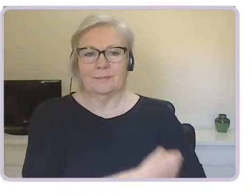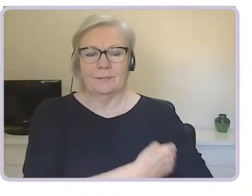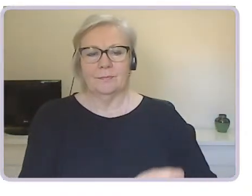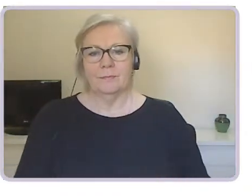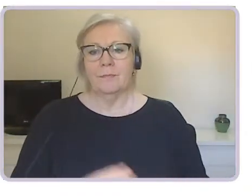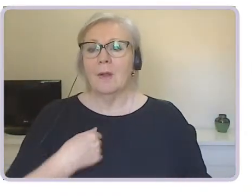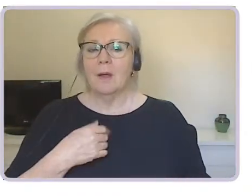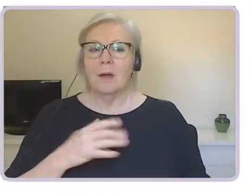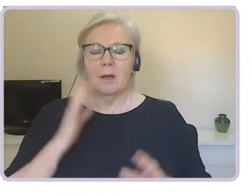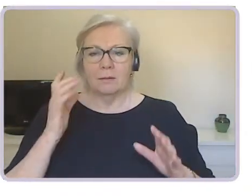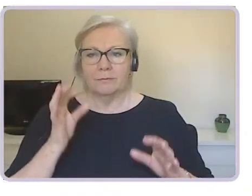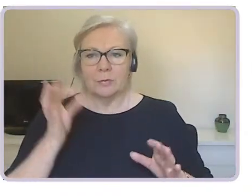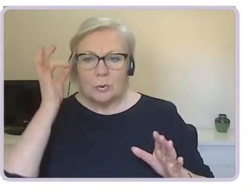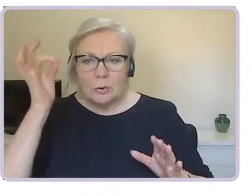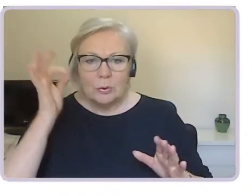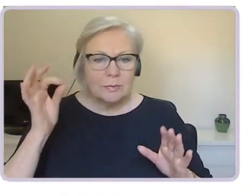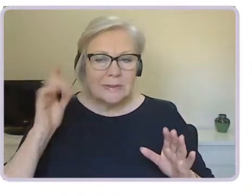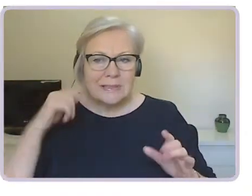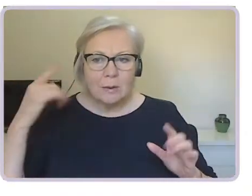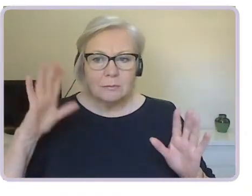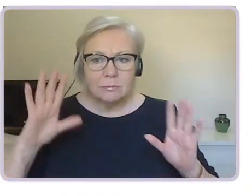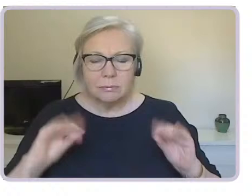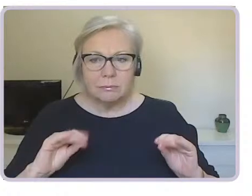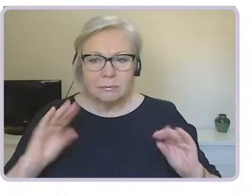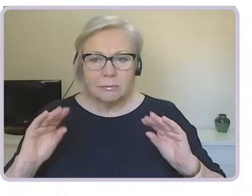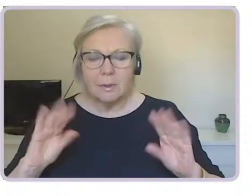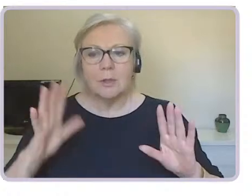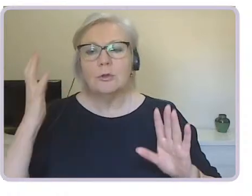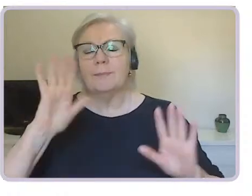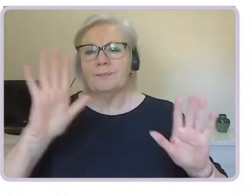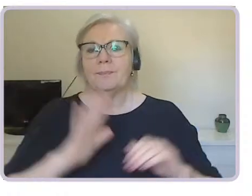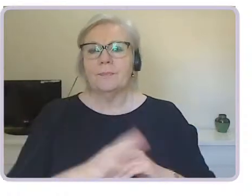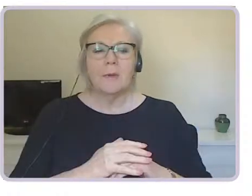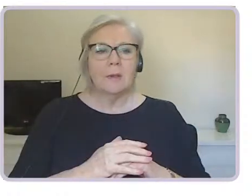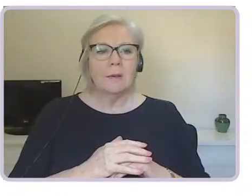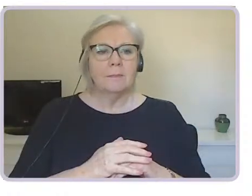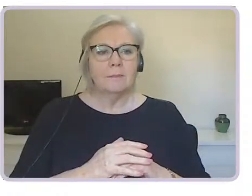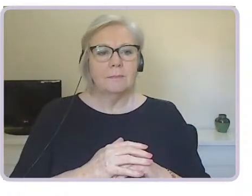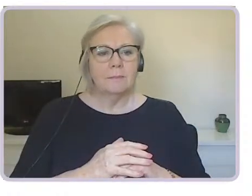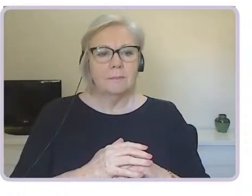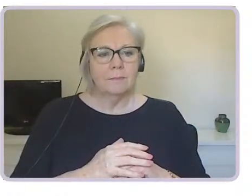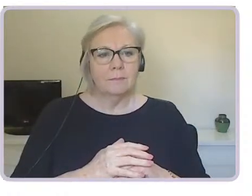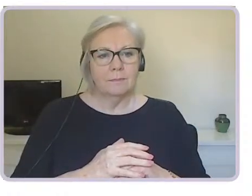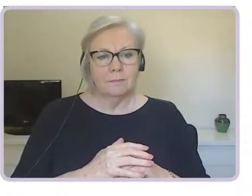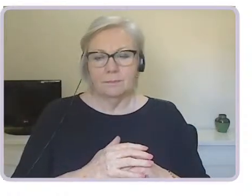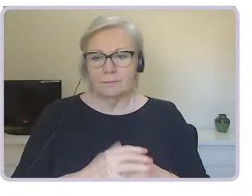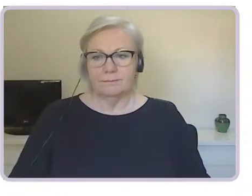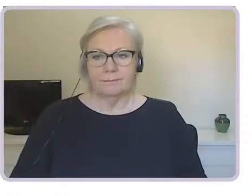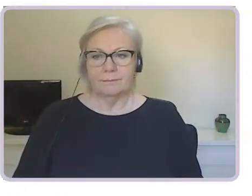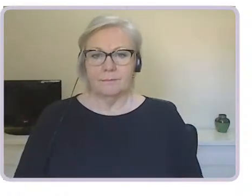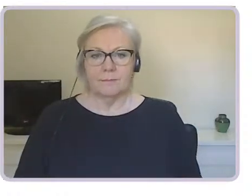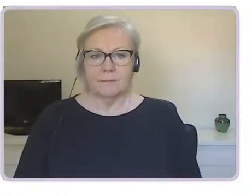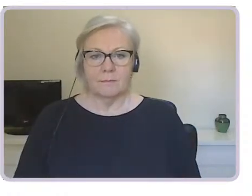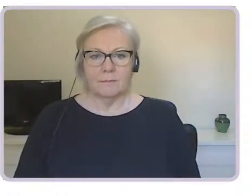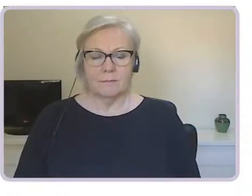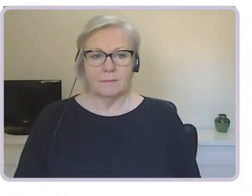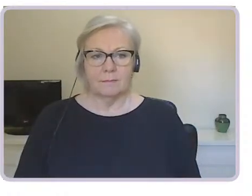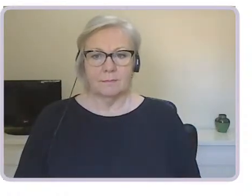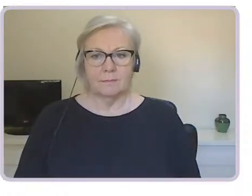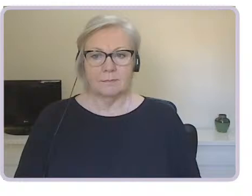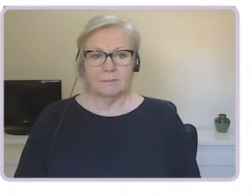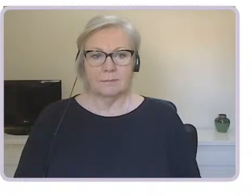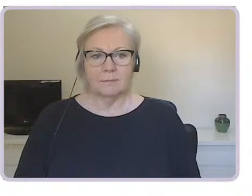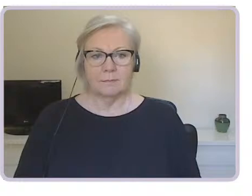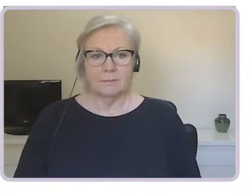sorry, I've just lost my video there for a second. I'd like to recognize that I'm actually calling in to you from the land of the Gadigal